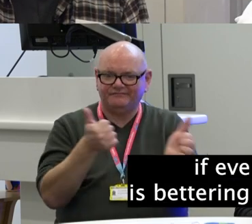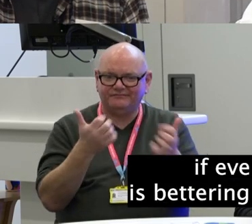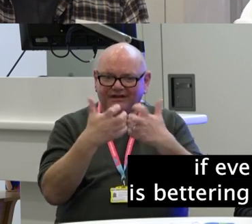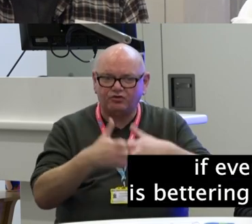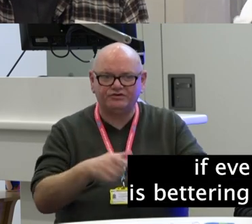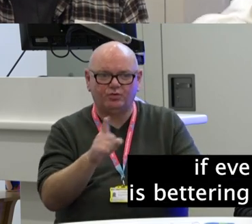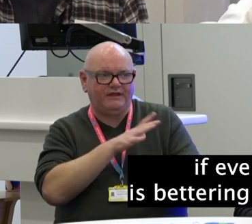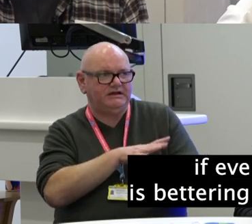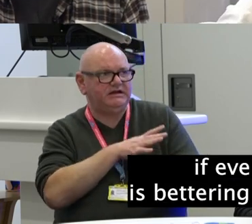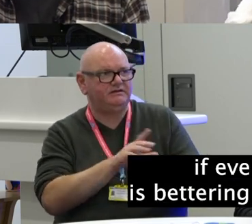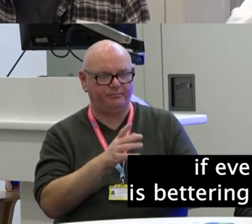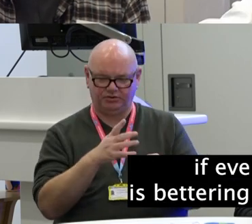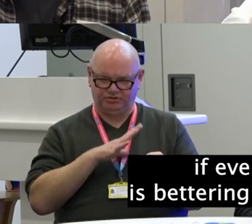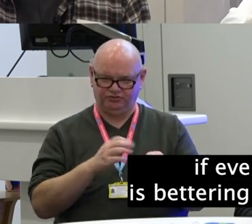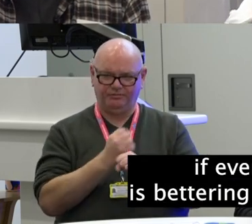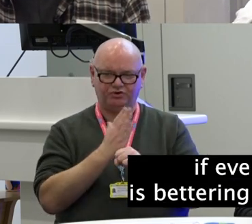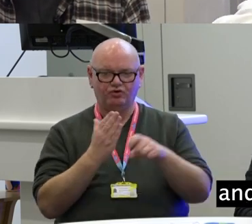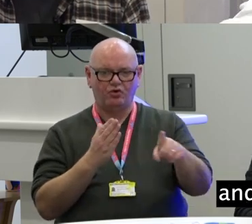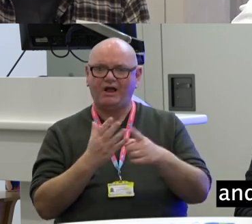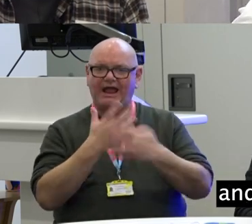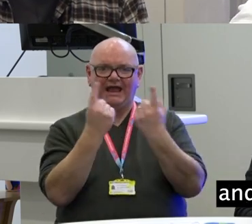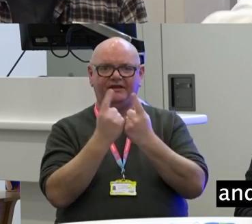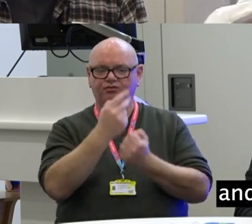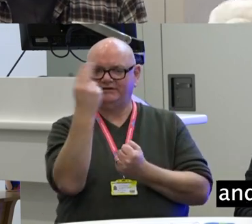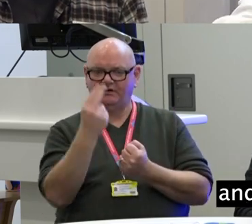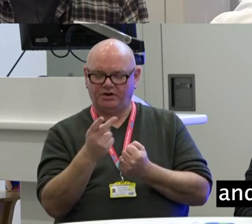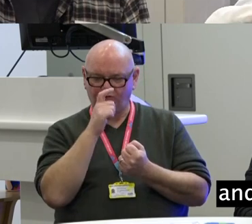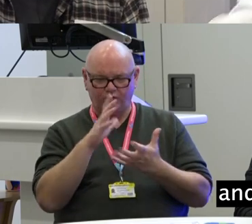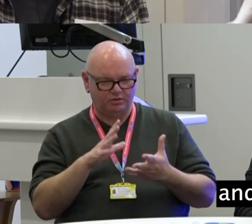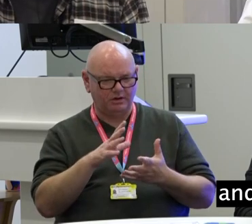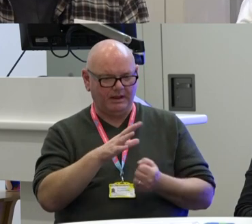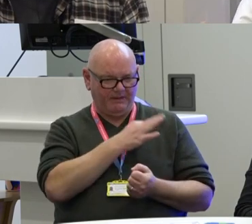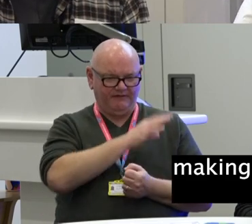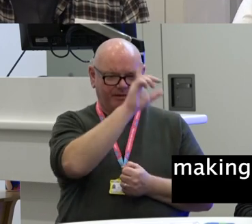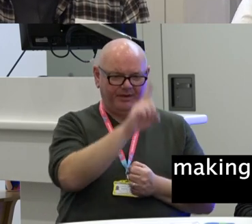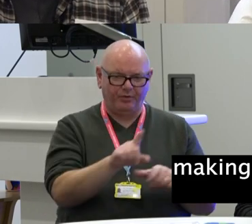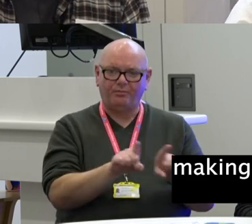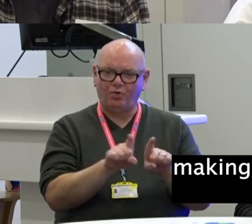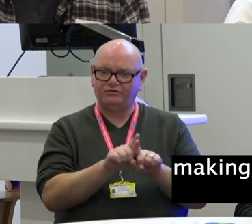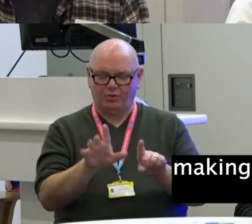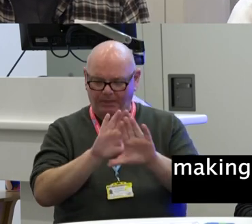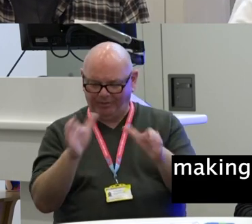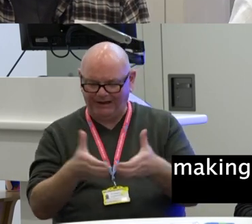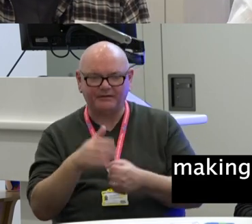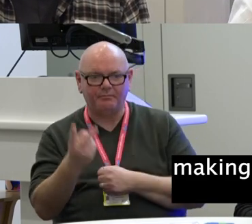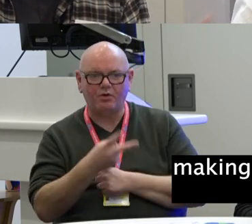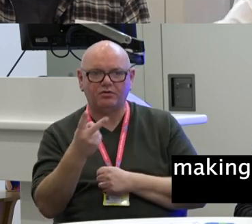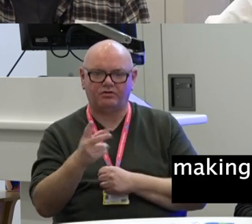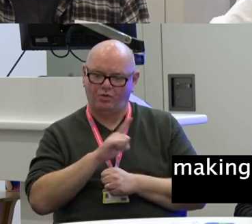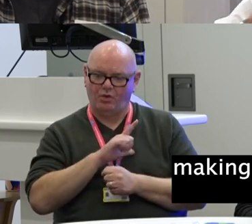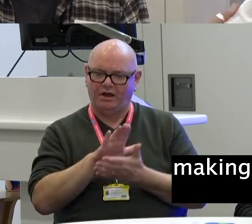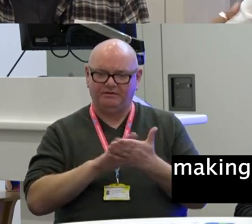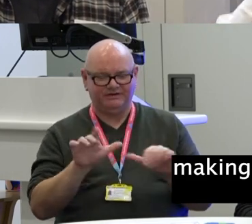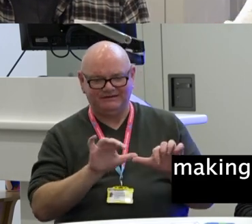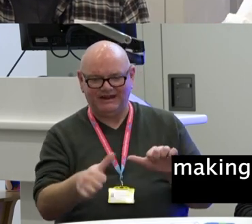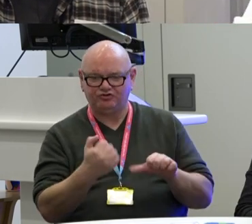everything that we're designing, it's bettering the lives of creative communities and the planet, and hopefully making sure that the next generation can